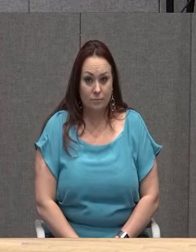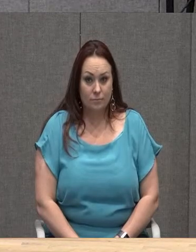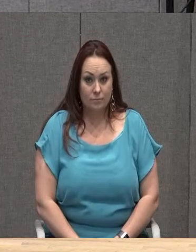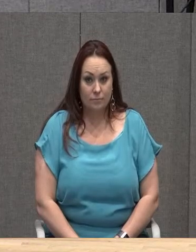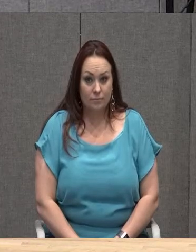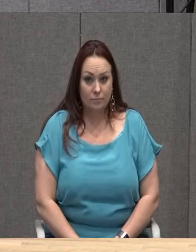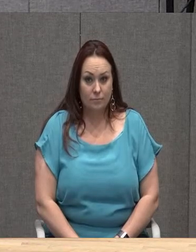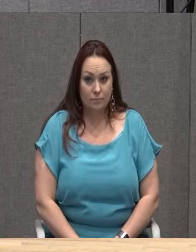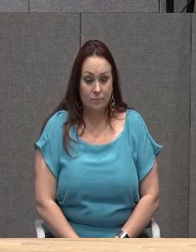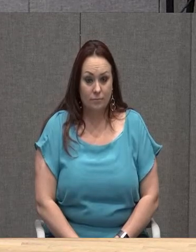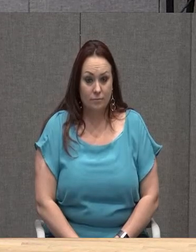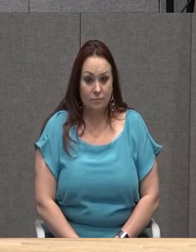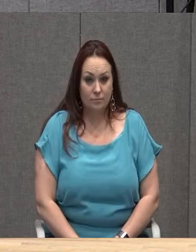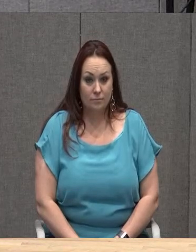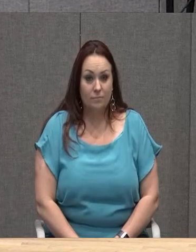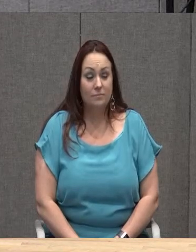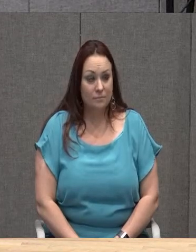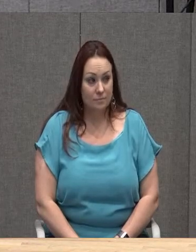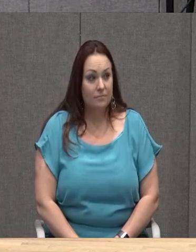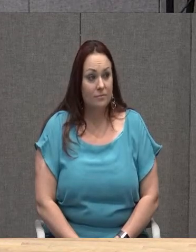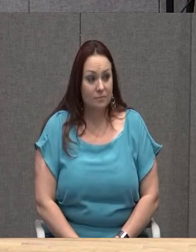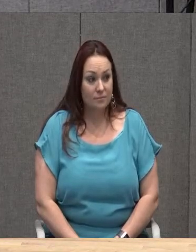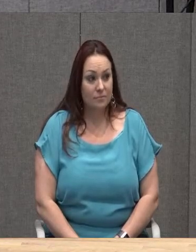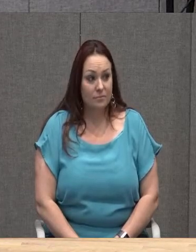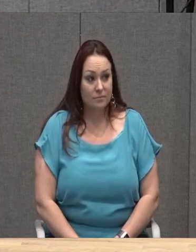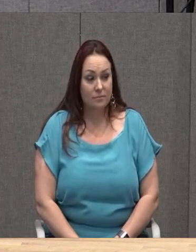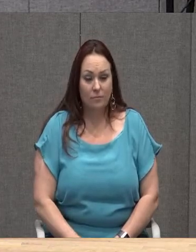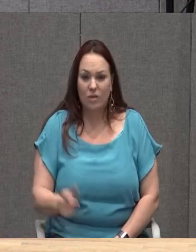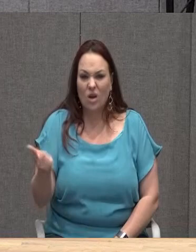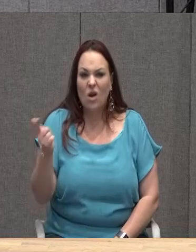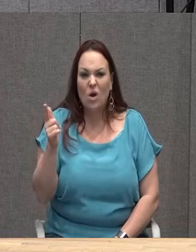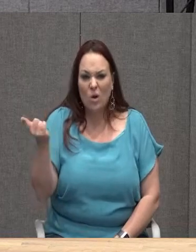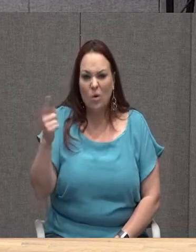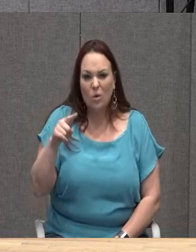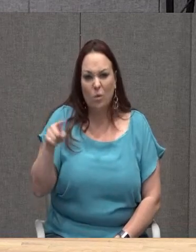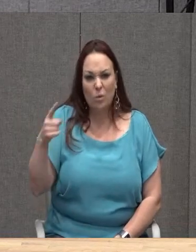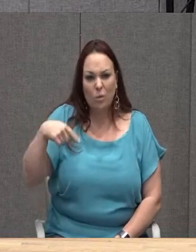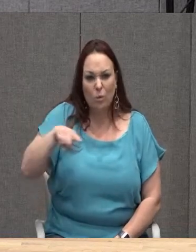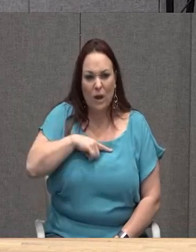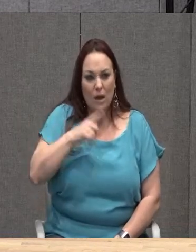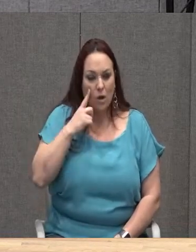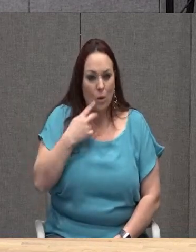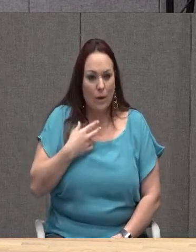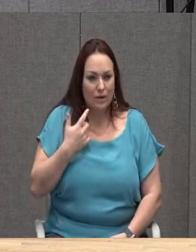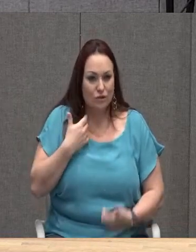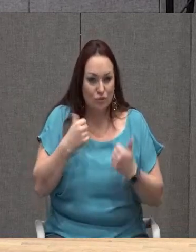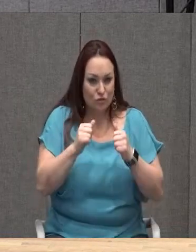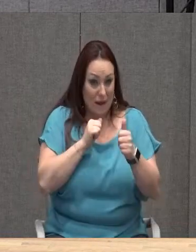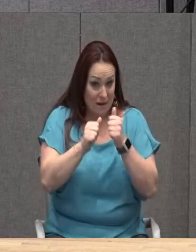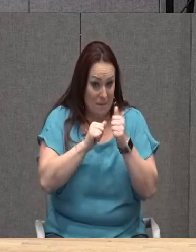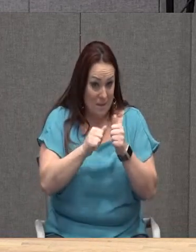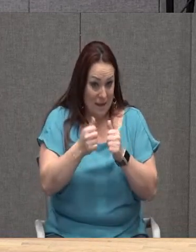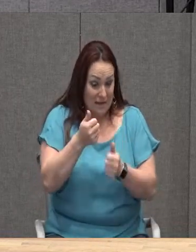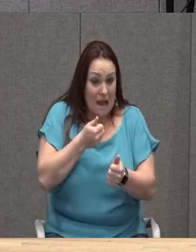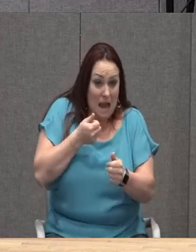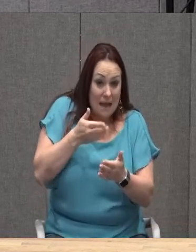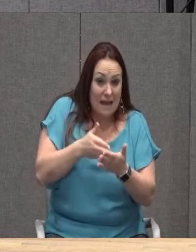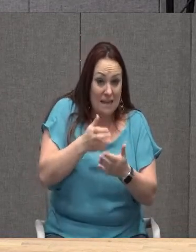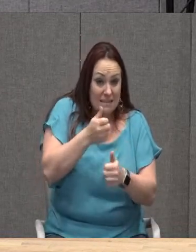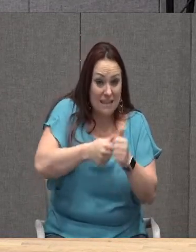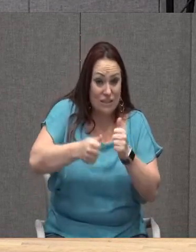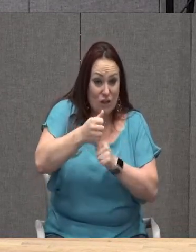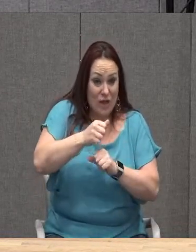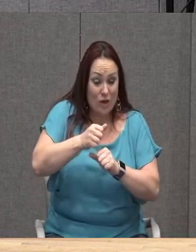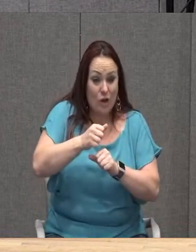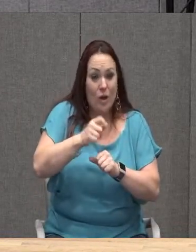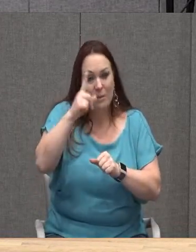en 1 minuto también. So we're going to go head to head because we're a little competitive. Mm-hmm. Get ready. Get your good